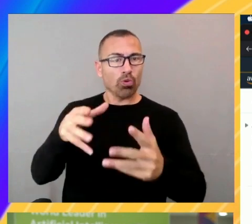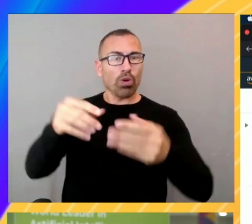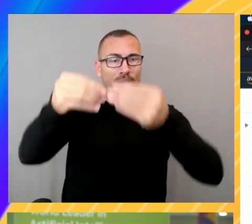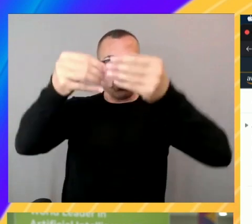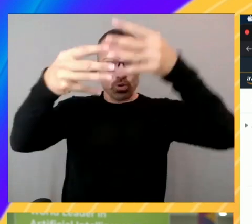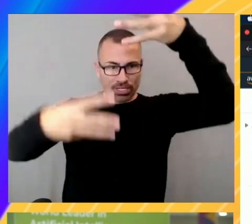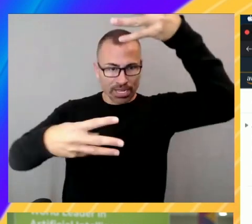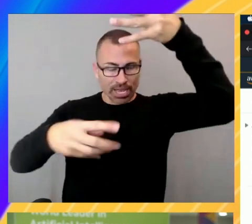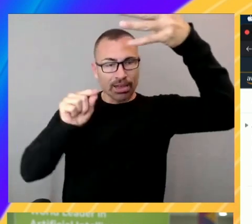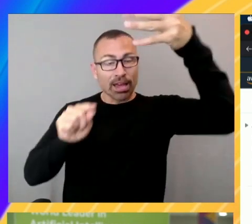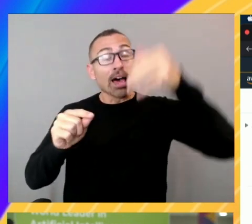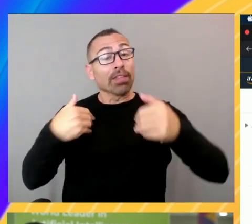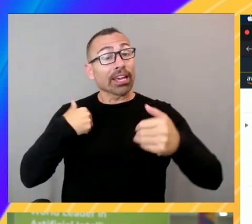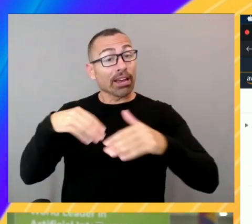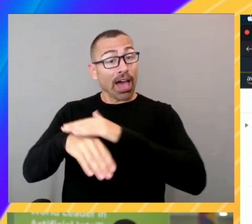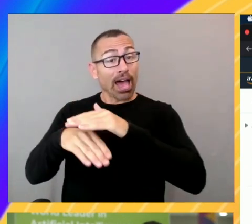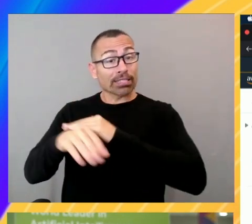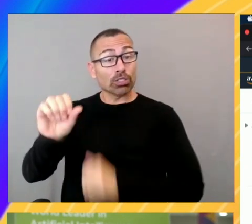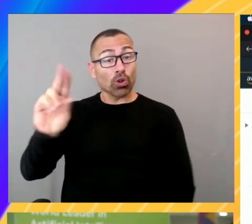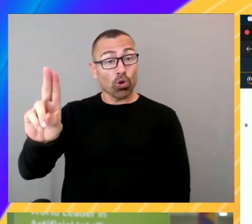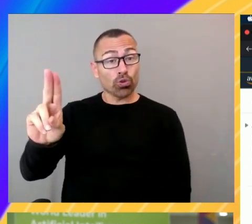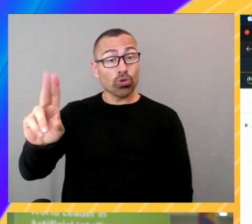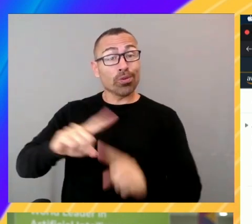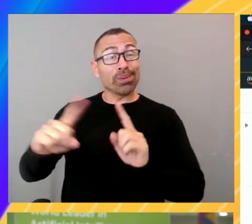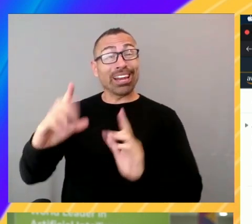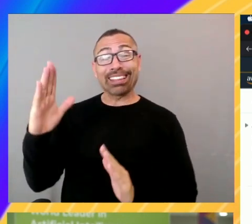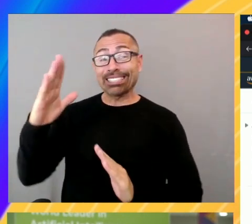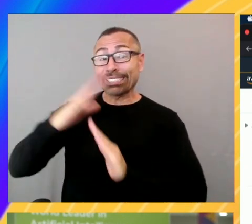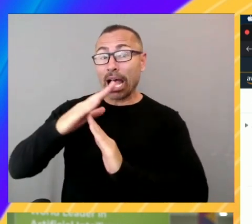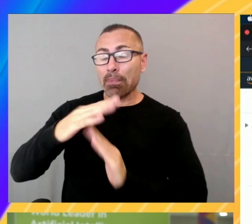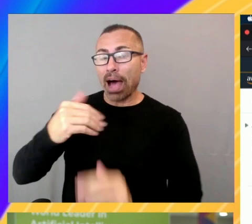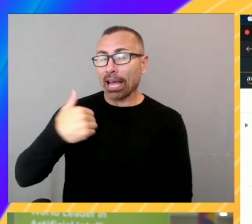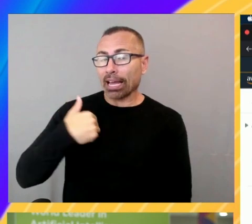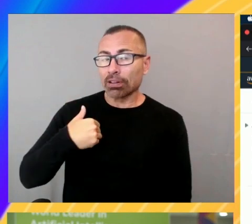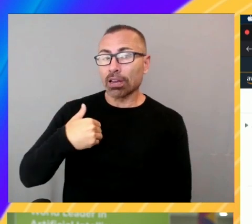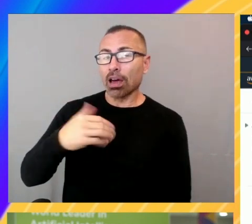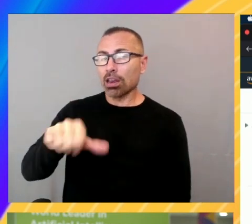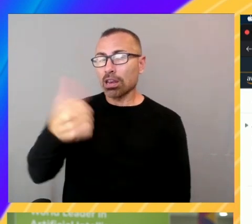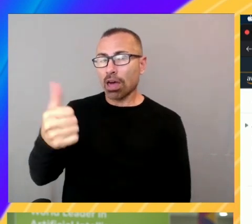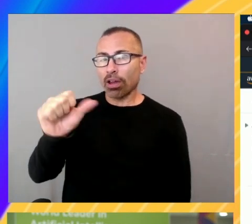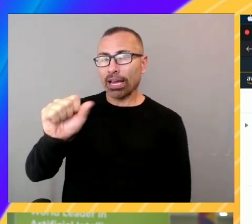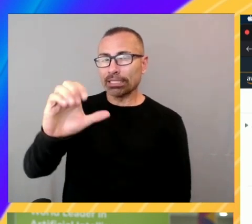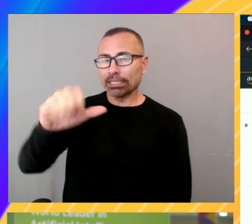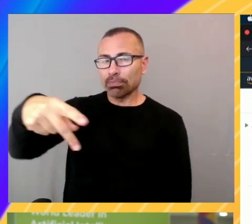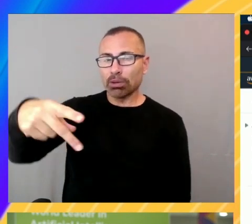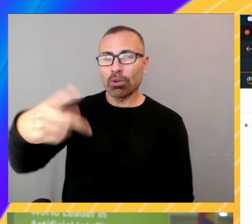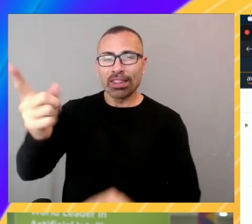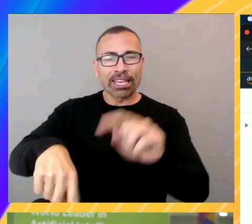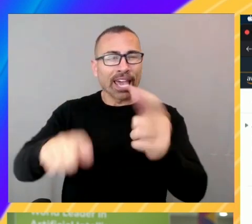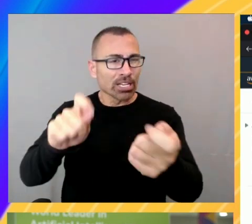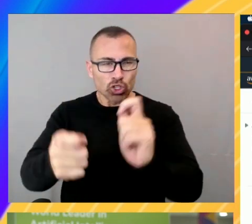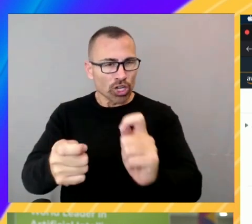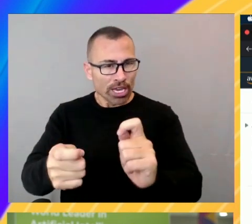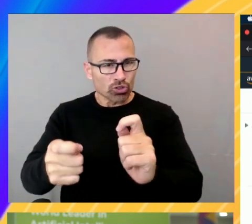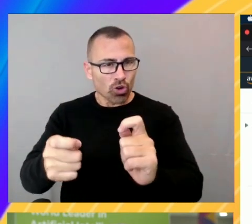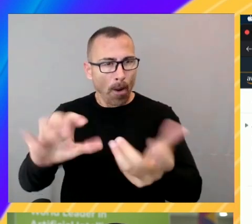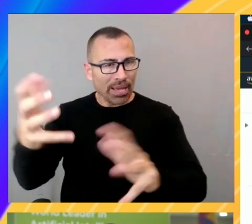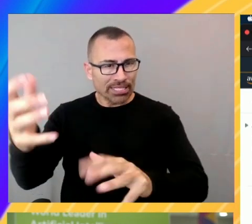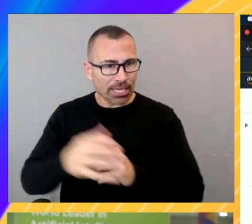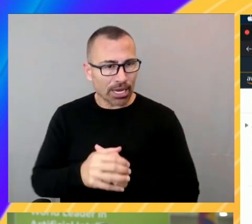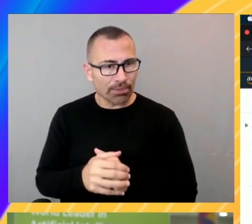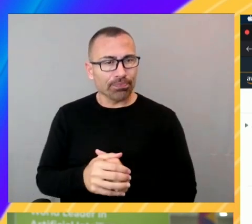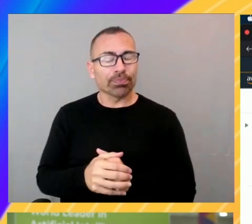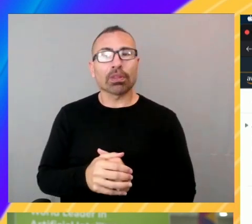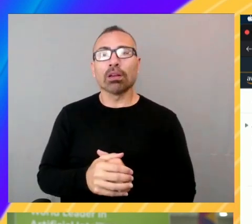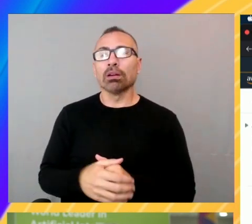the top, I can put another SCP in there where they can't change and mess with it. So you can actually look at and saying my controls are placed